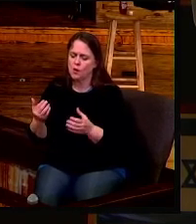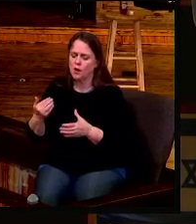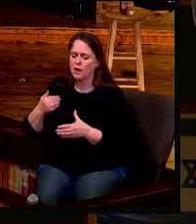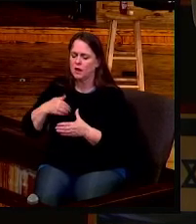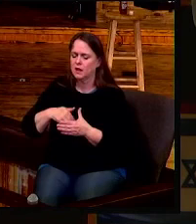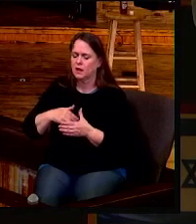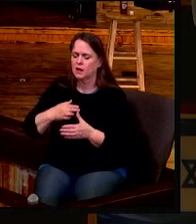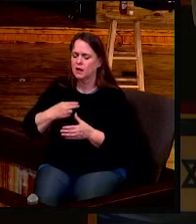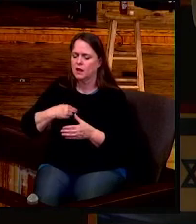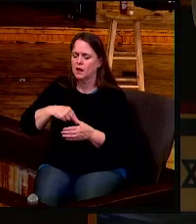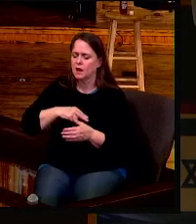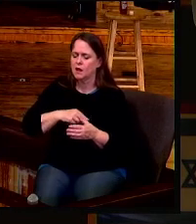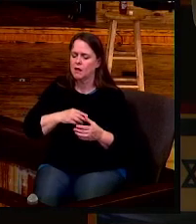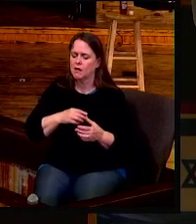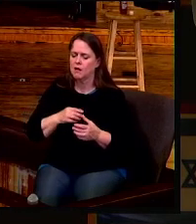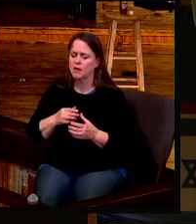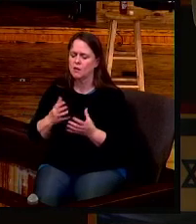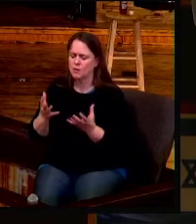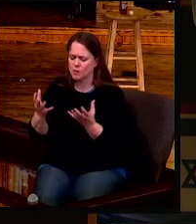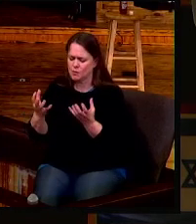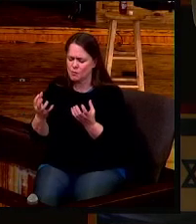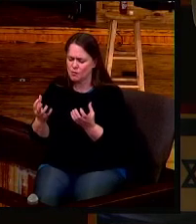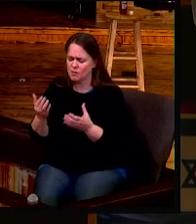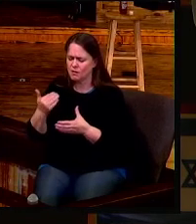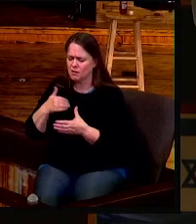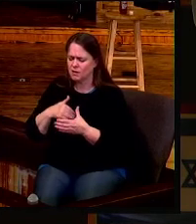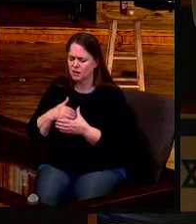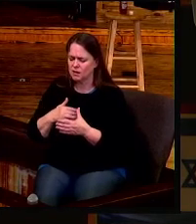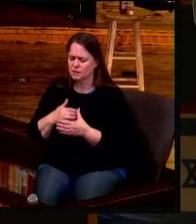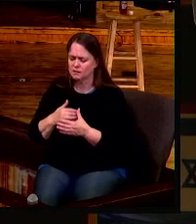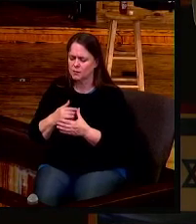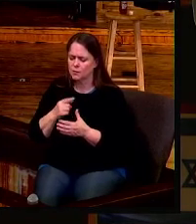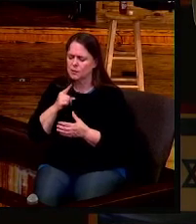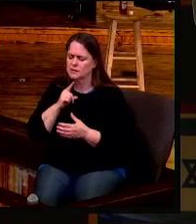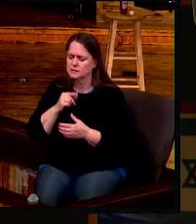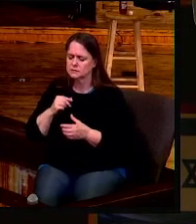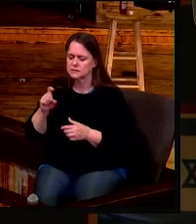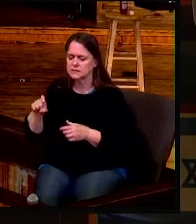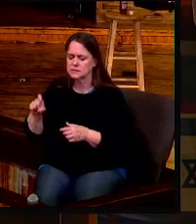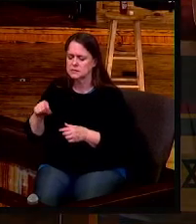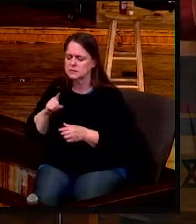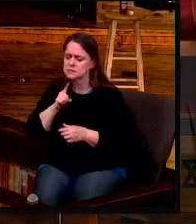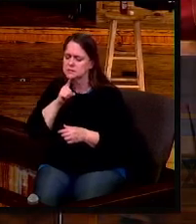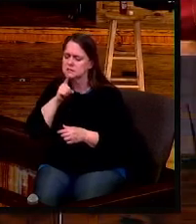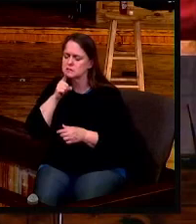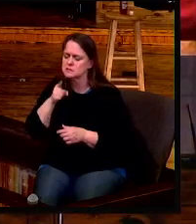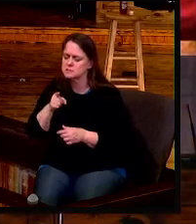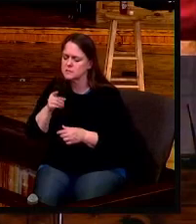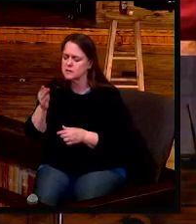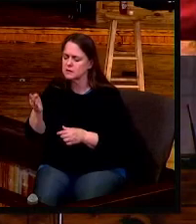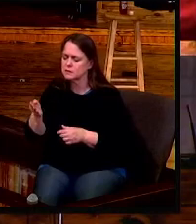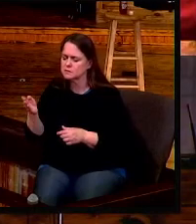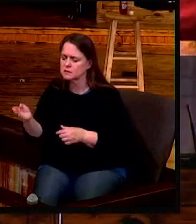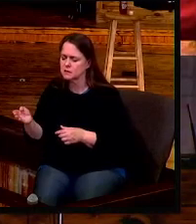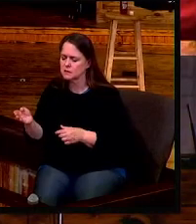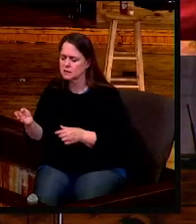hearts, those things that we desire to be more Christ-like, then we need to speak those things and start acting on them as if they already